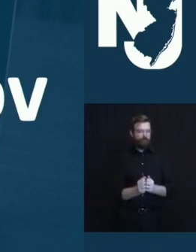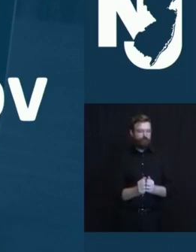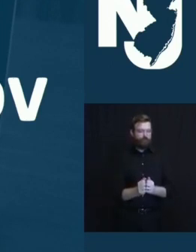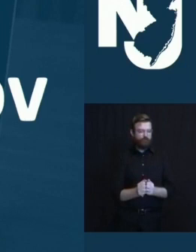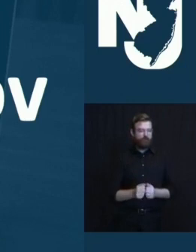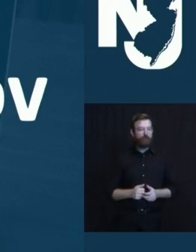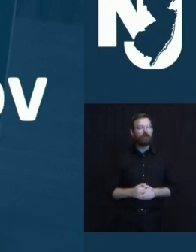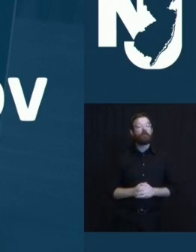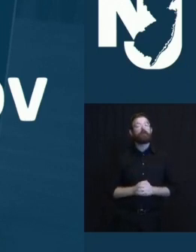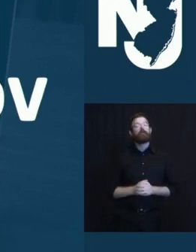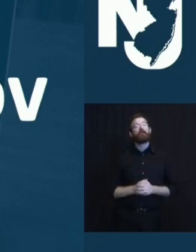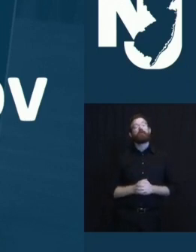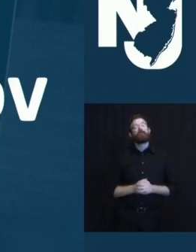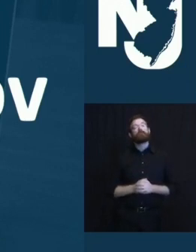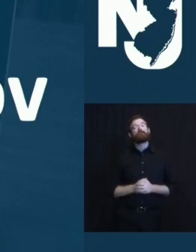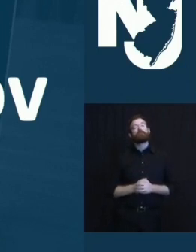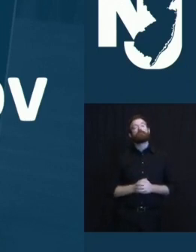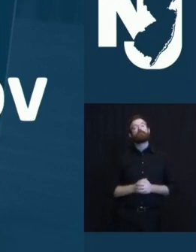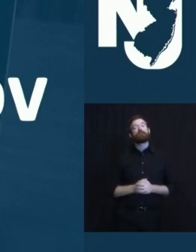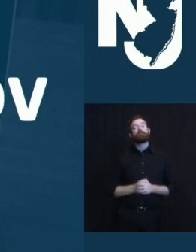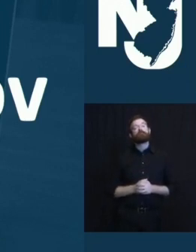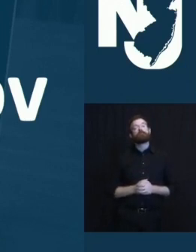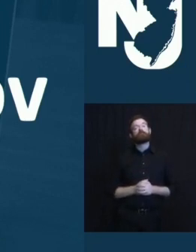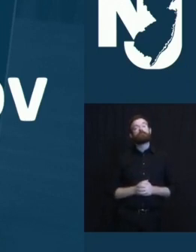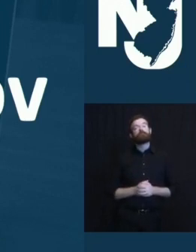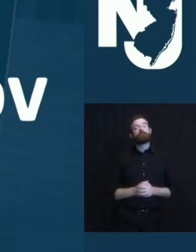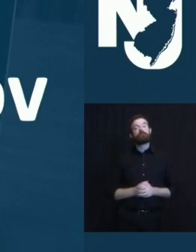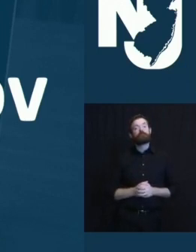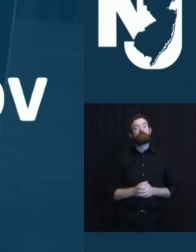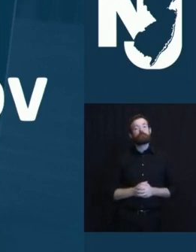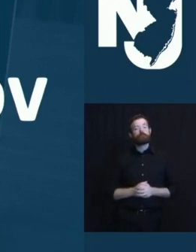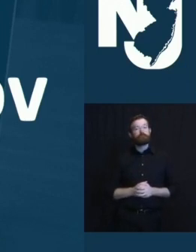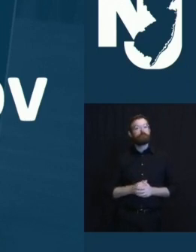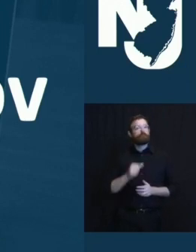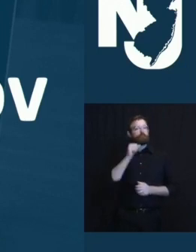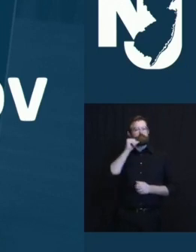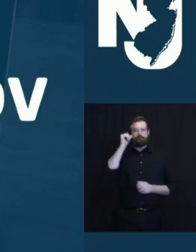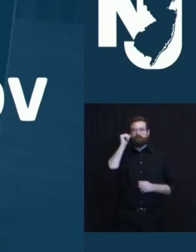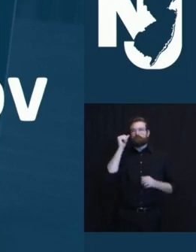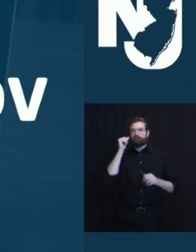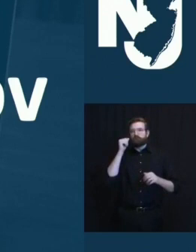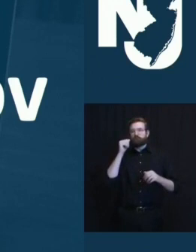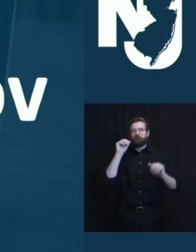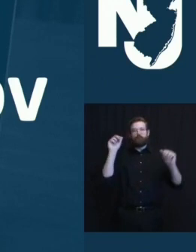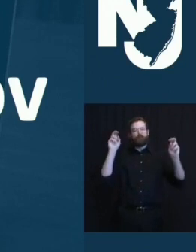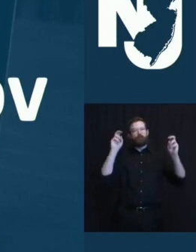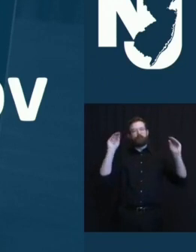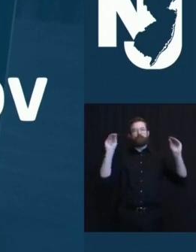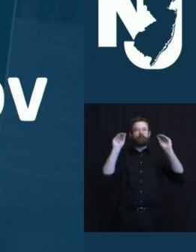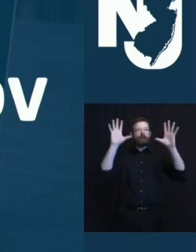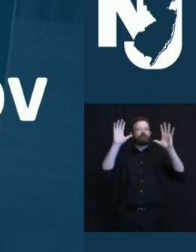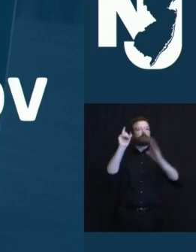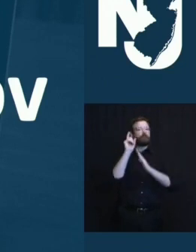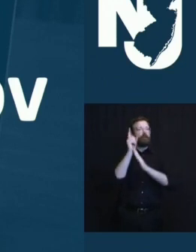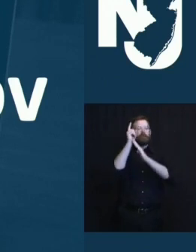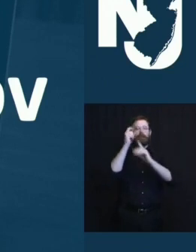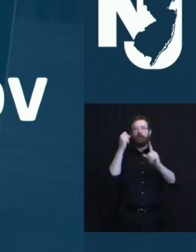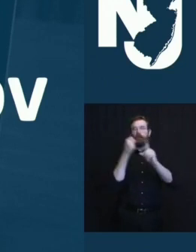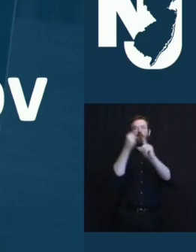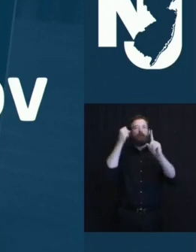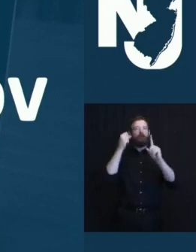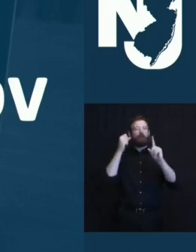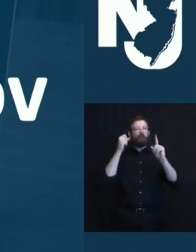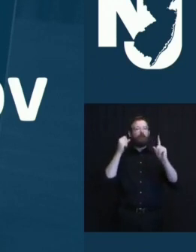together very quickly after a conversation with Union County freeholder Angela Garretson, former Mayor